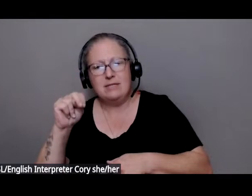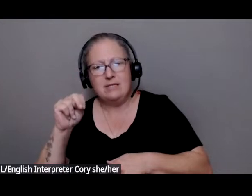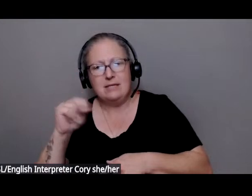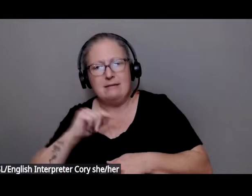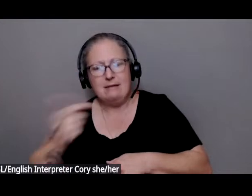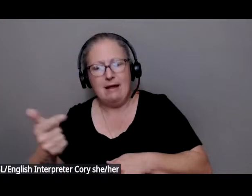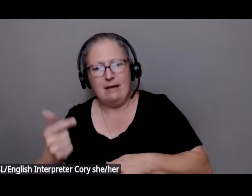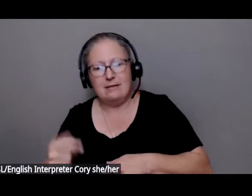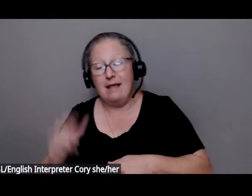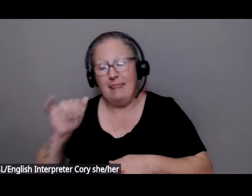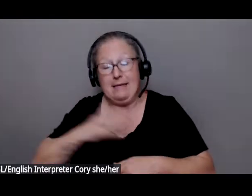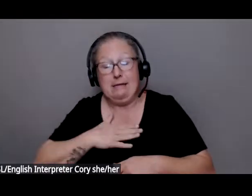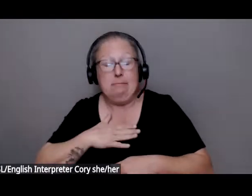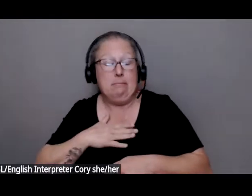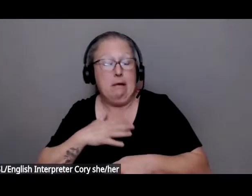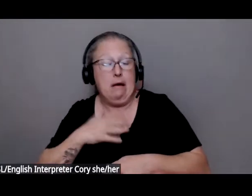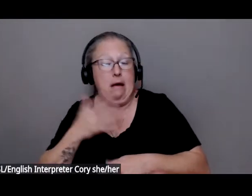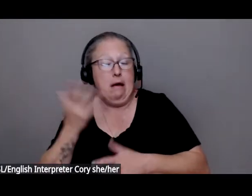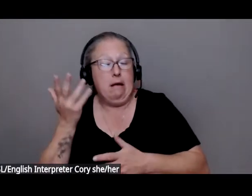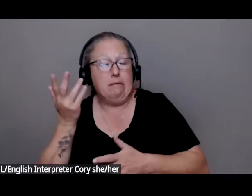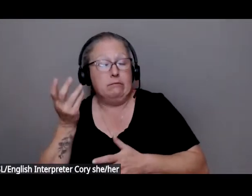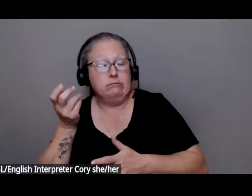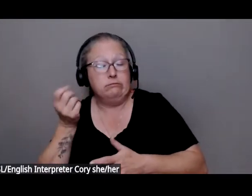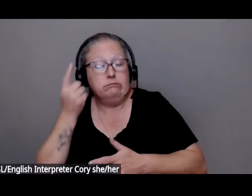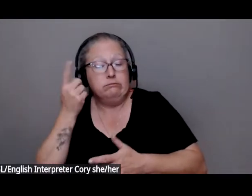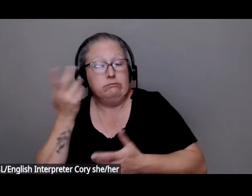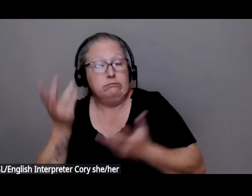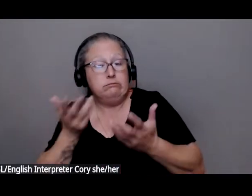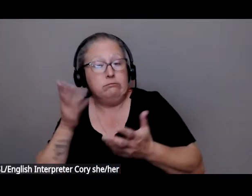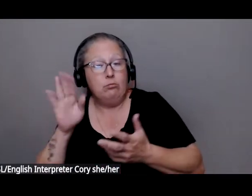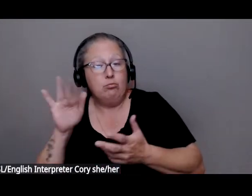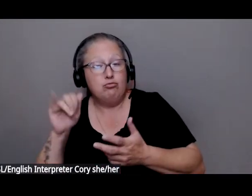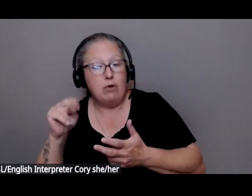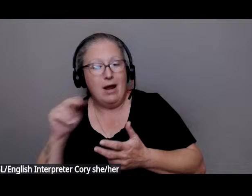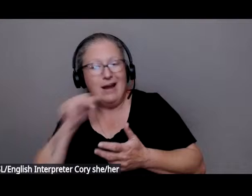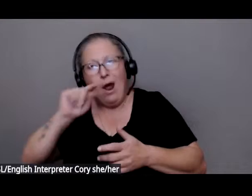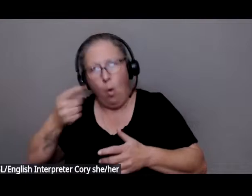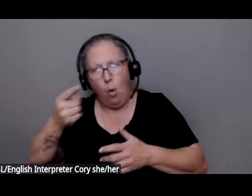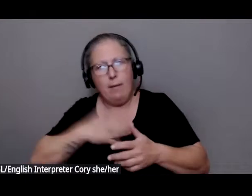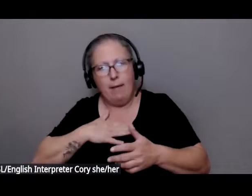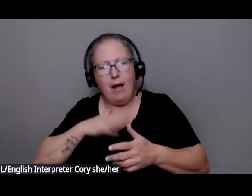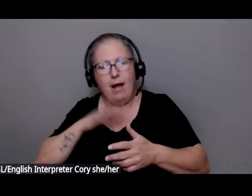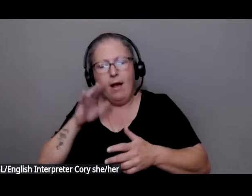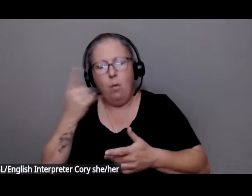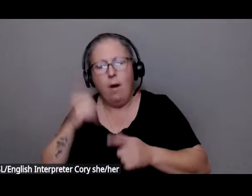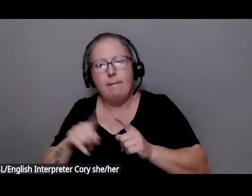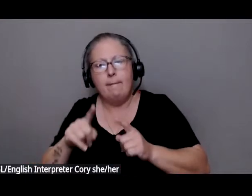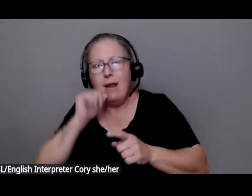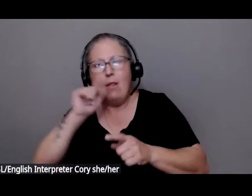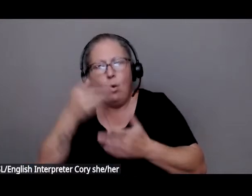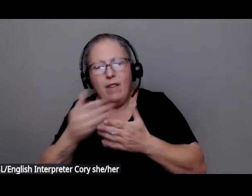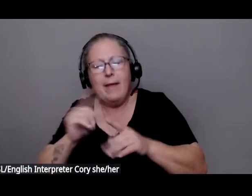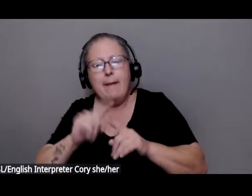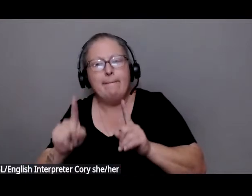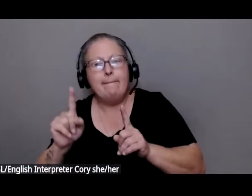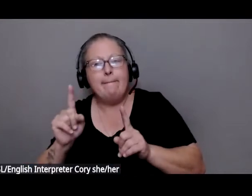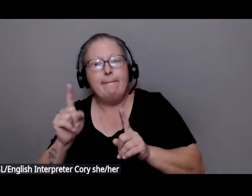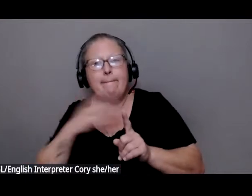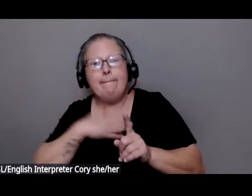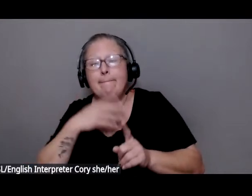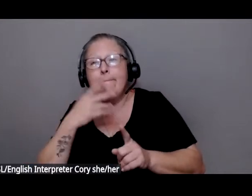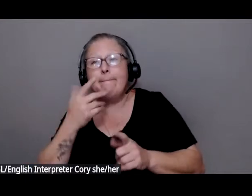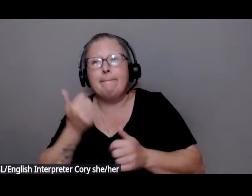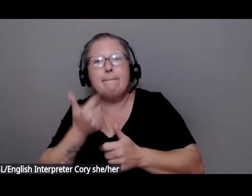That's my take on it, Brian, is that, I mean, that's not just my take on it, but that's not the only thing. But one of my